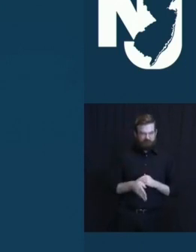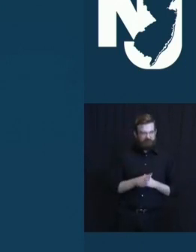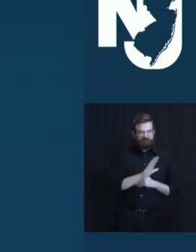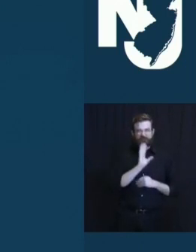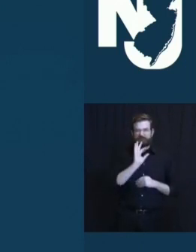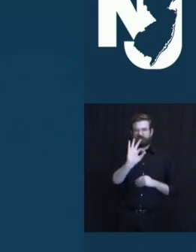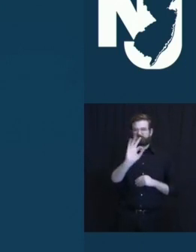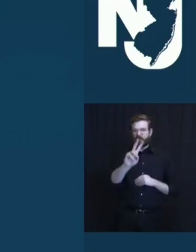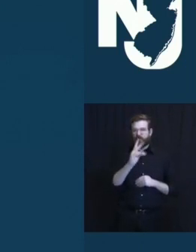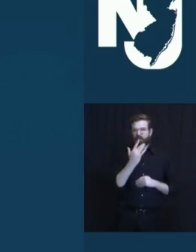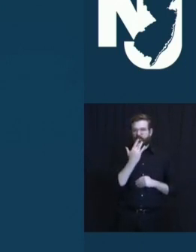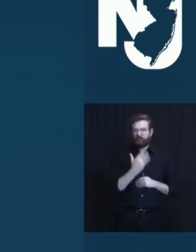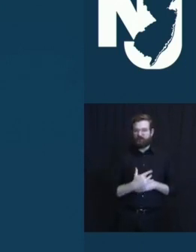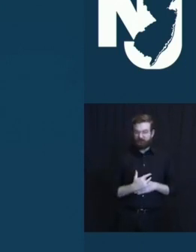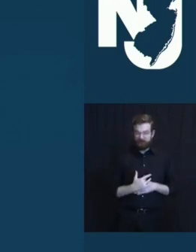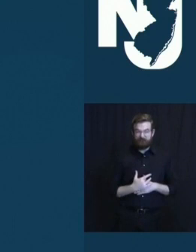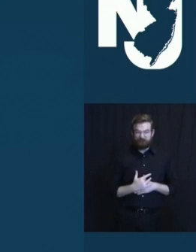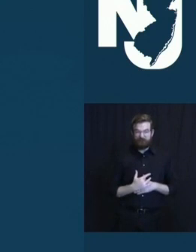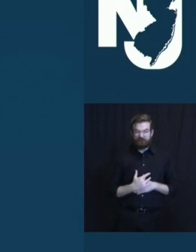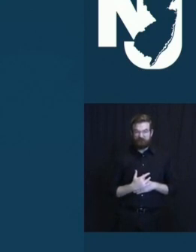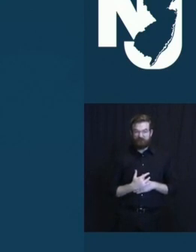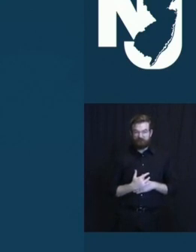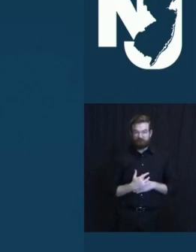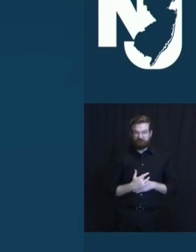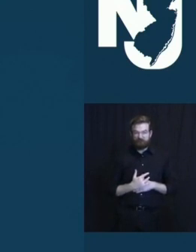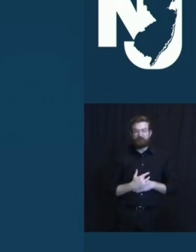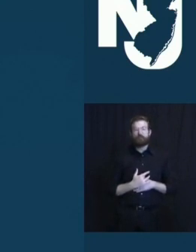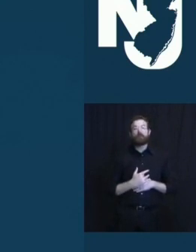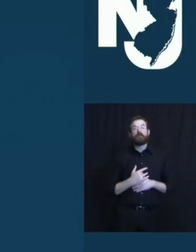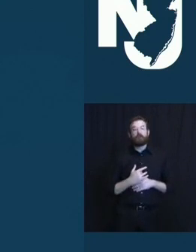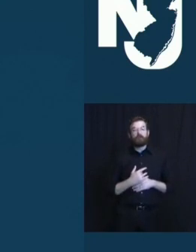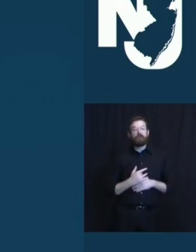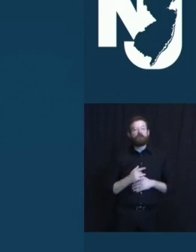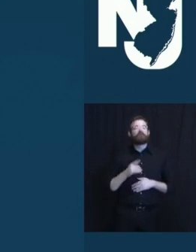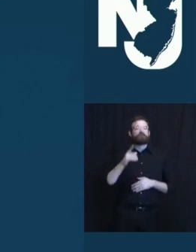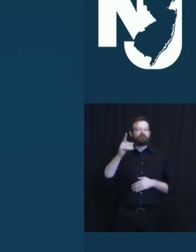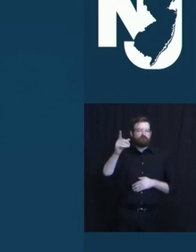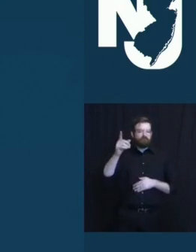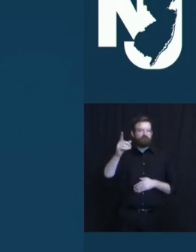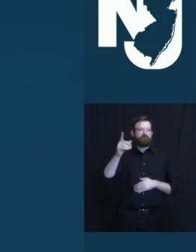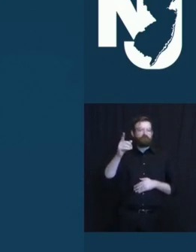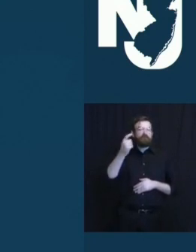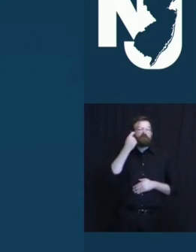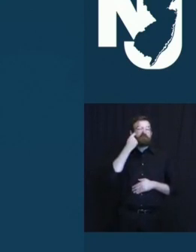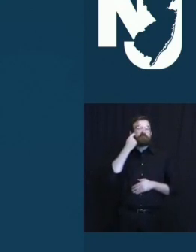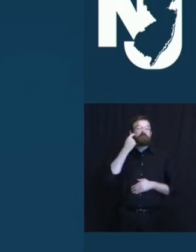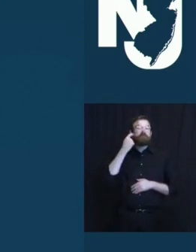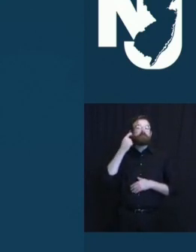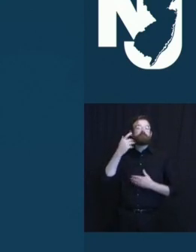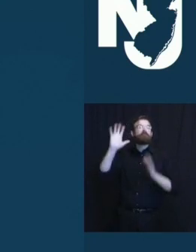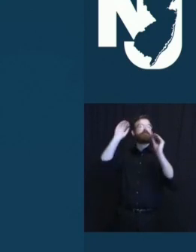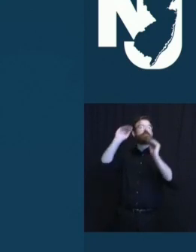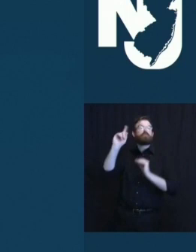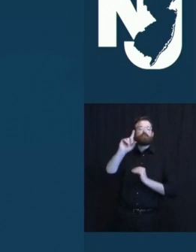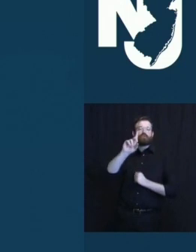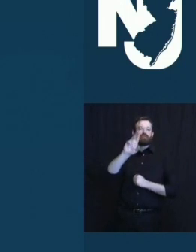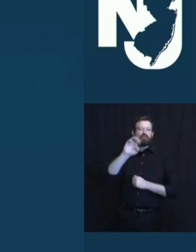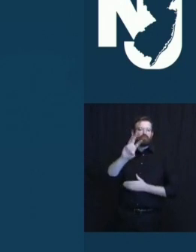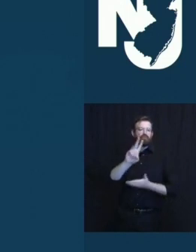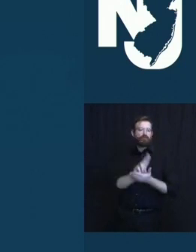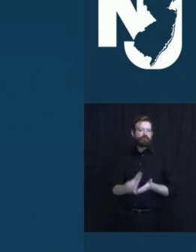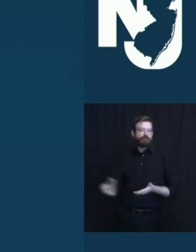or edited countless books and published scientific articles. His daughter told me she believes well over 500, by the